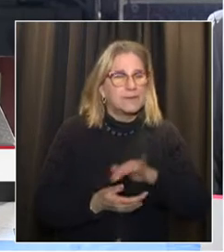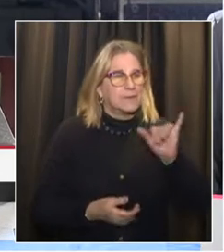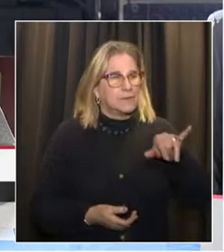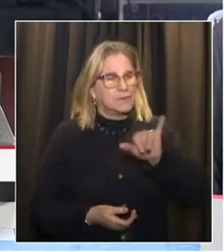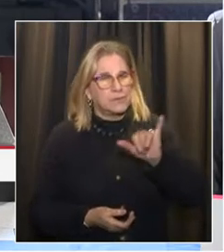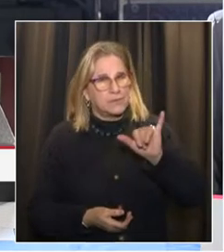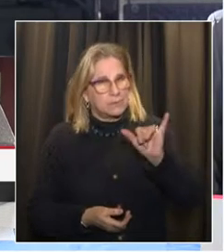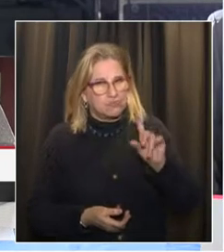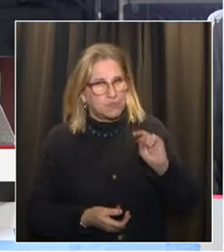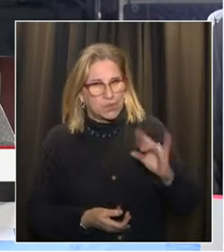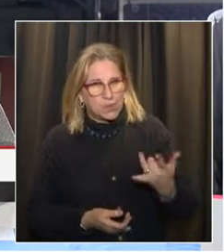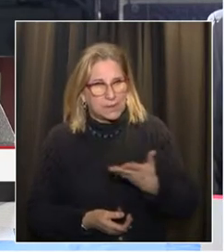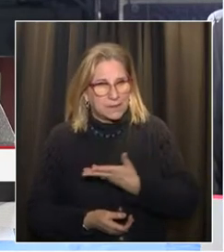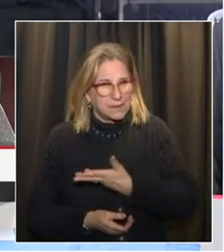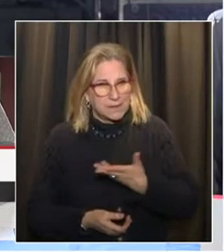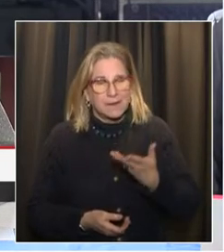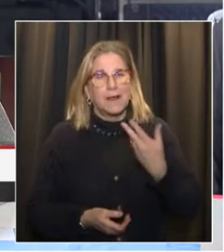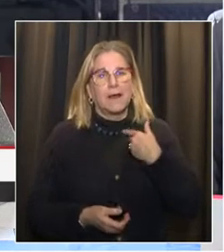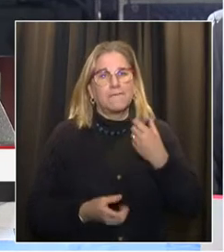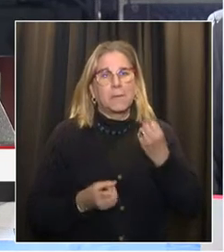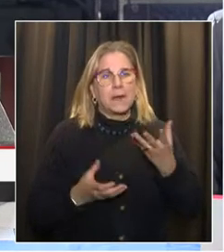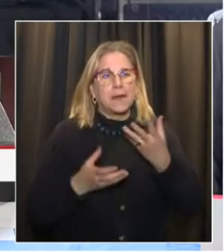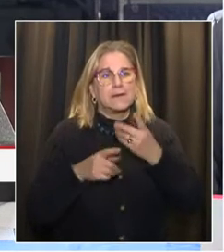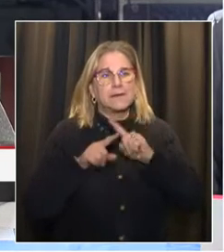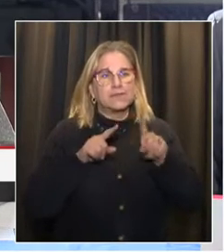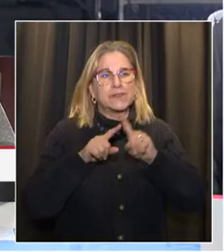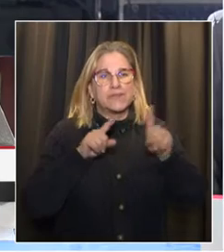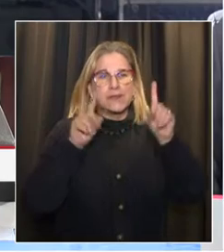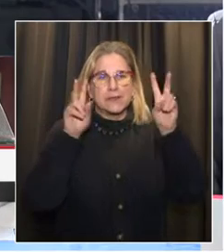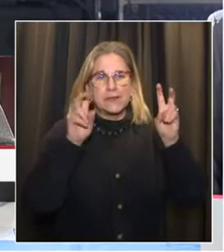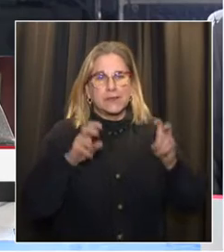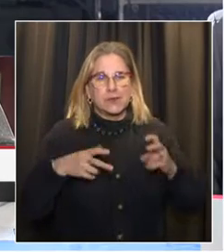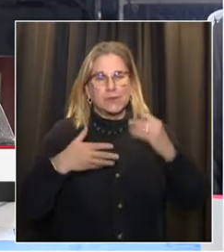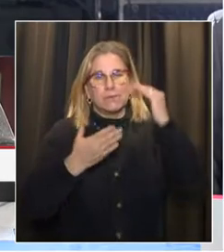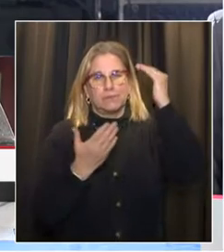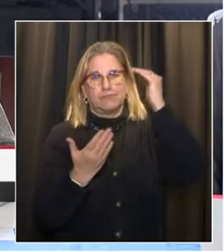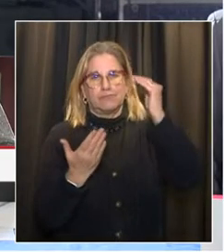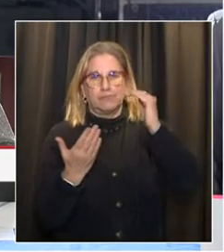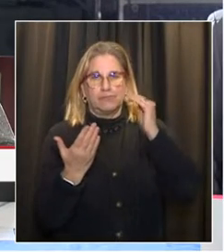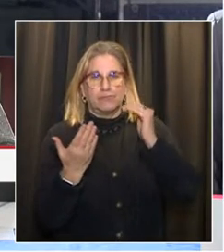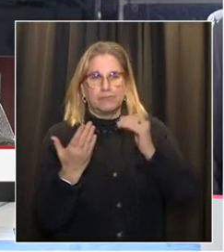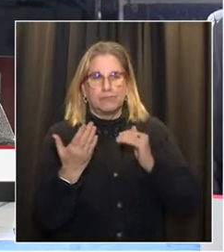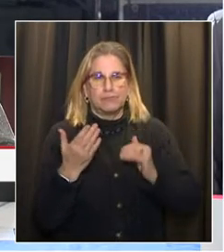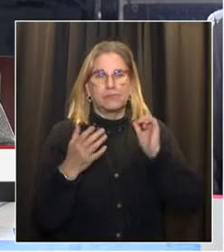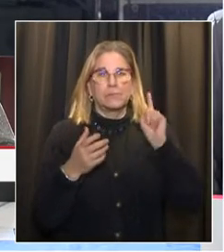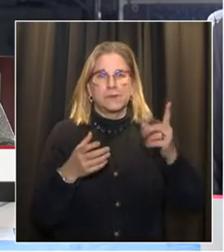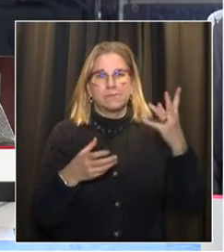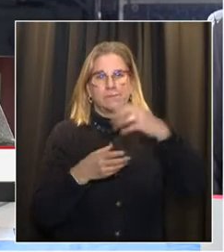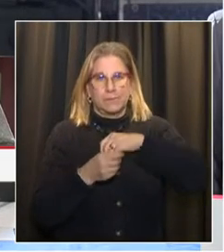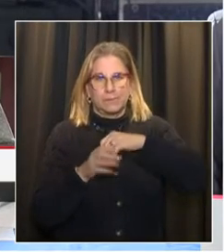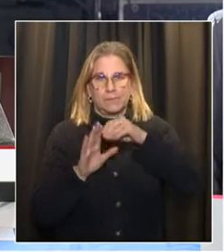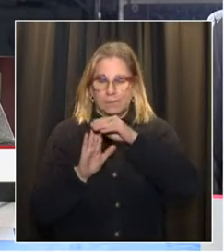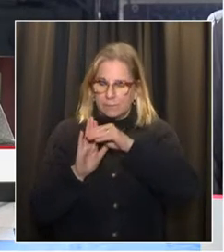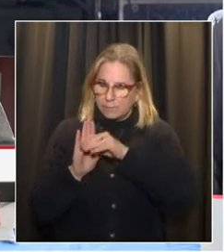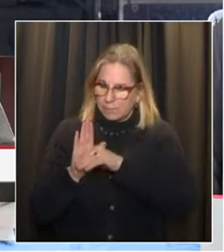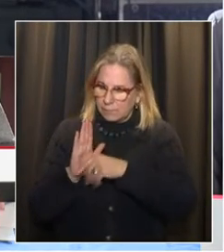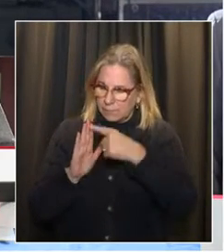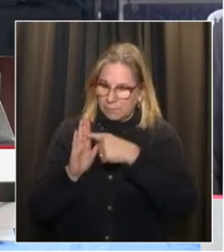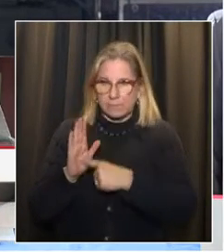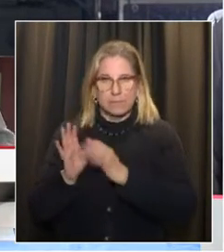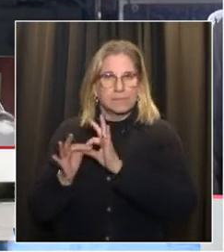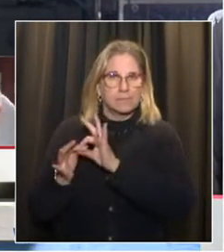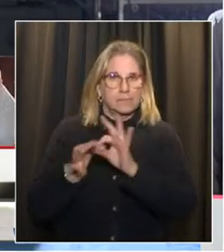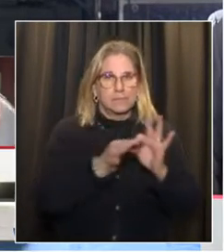know you mentioned some of those, but I do want to make sure we all stay focused on these